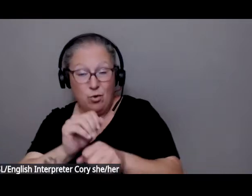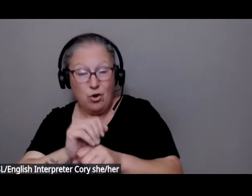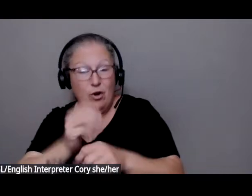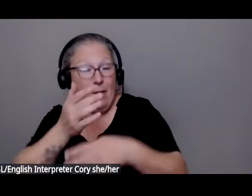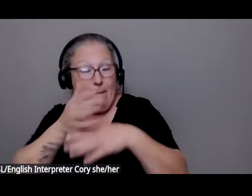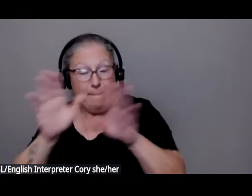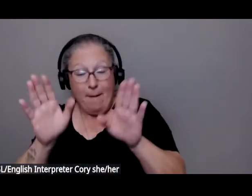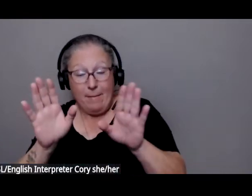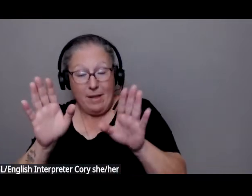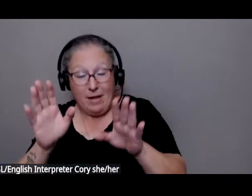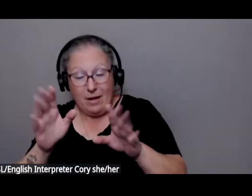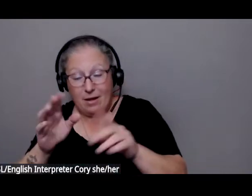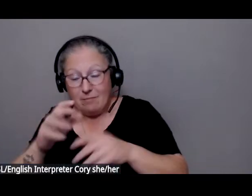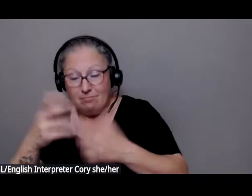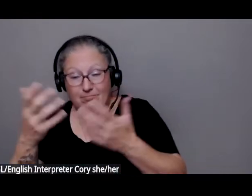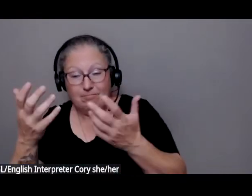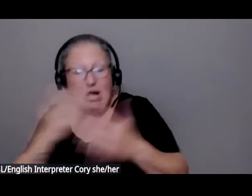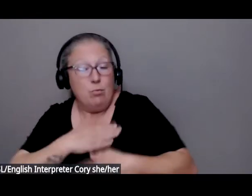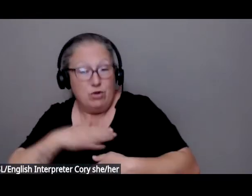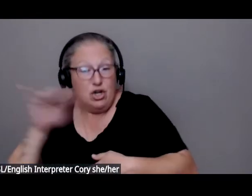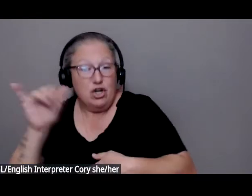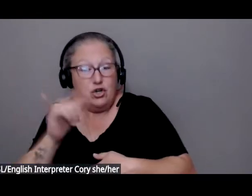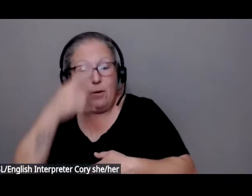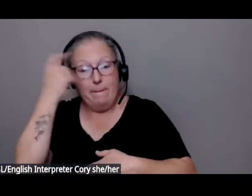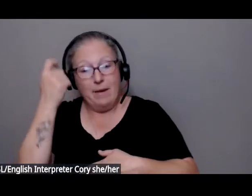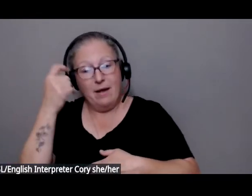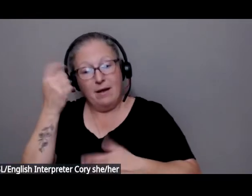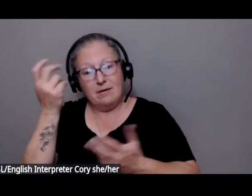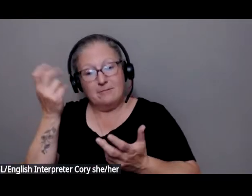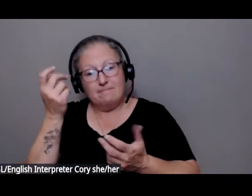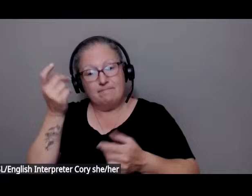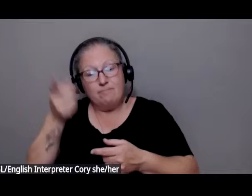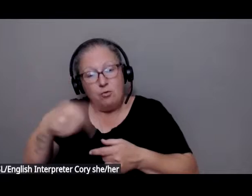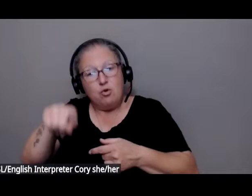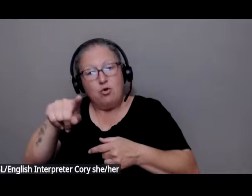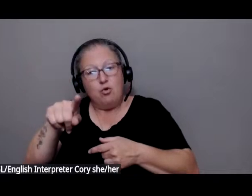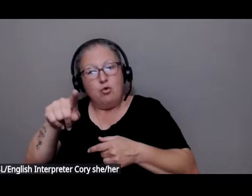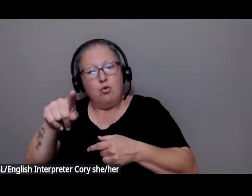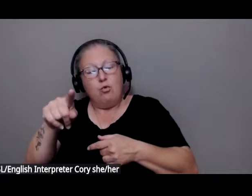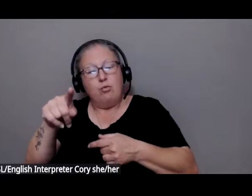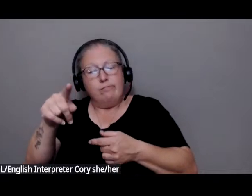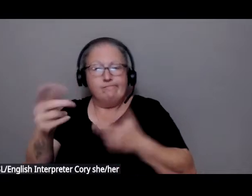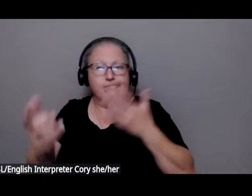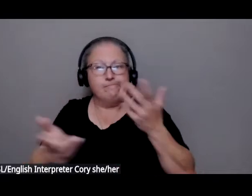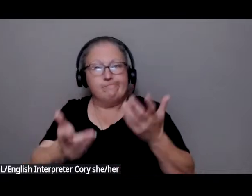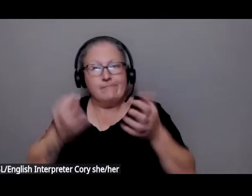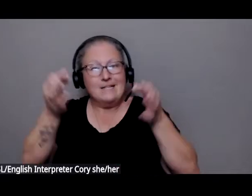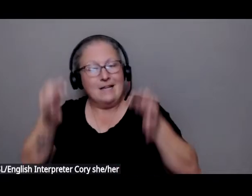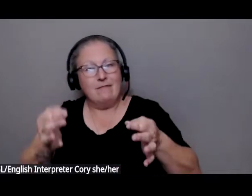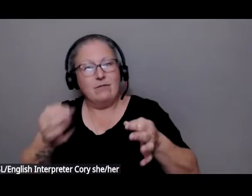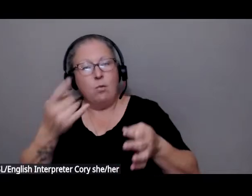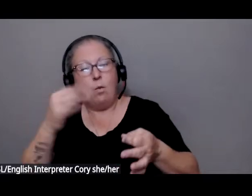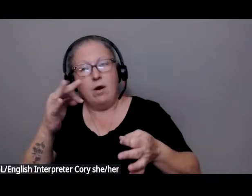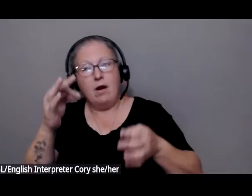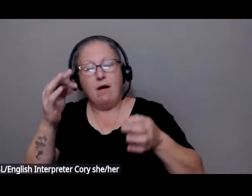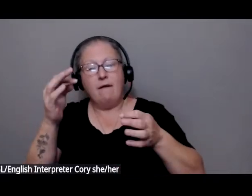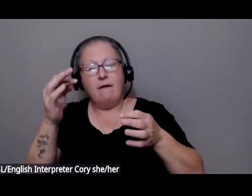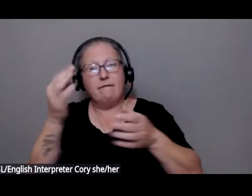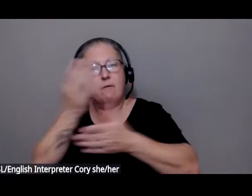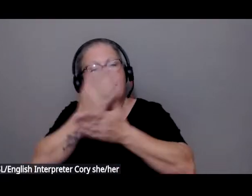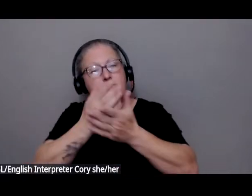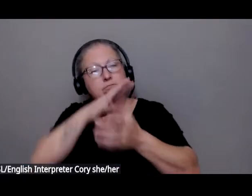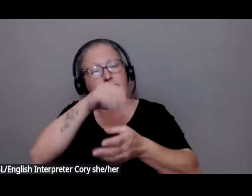public does too, because, you're certainly one of the controls and helping to keep